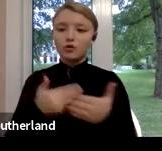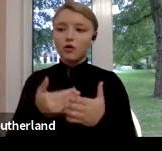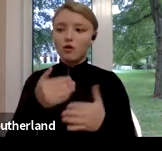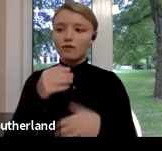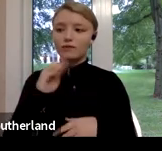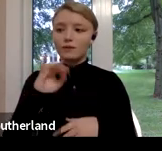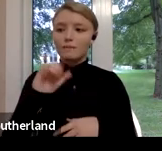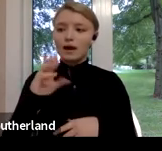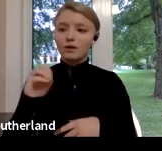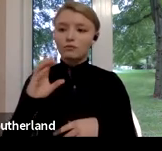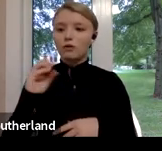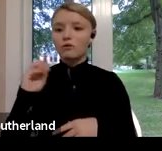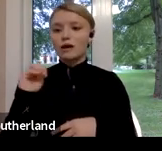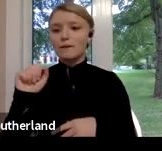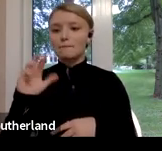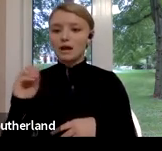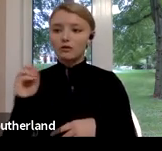easily absorbed by your body.